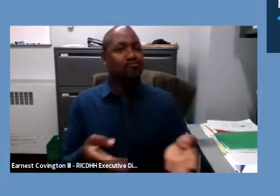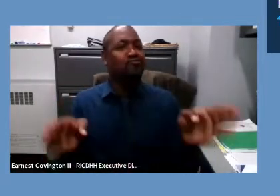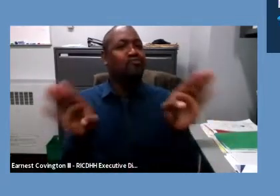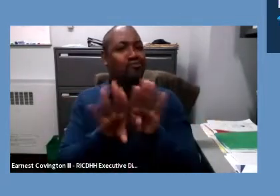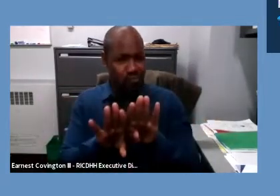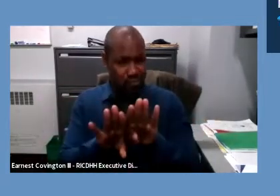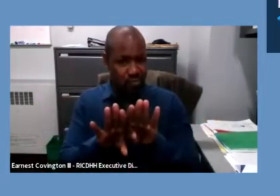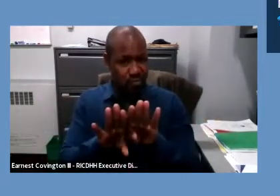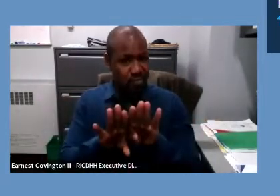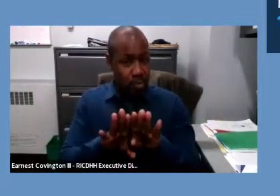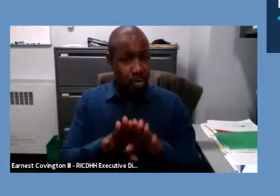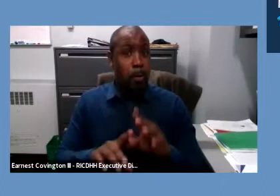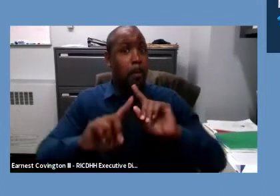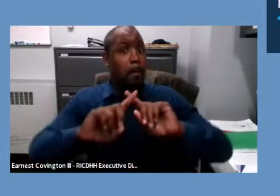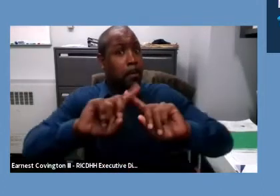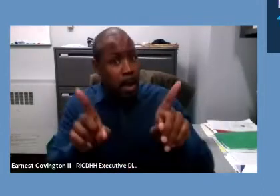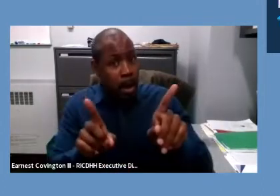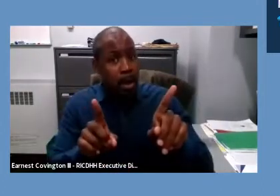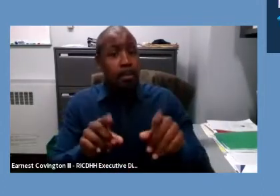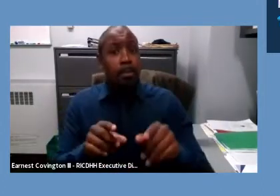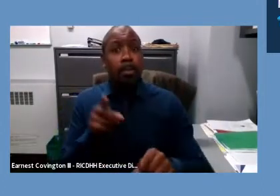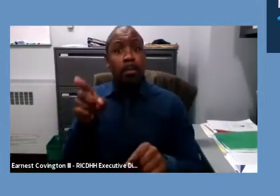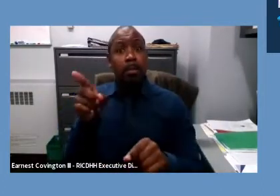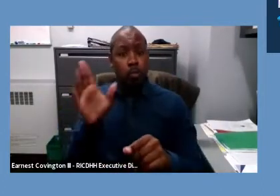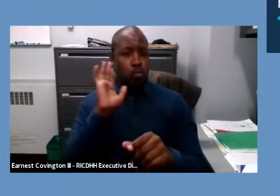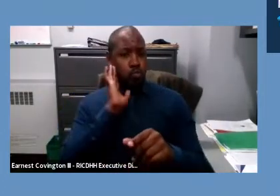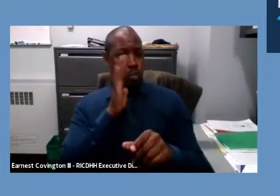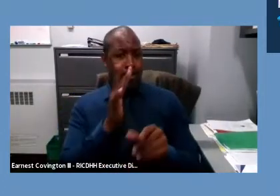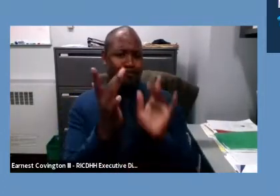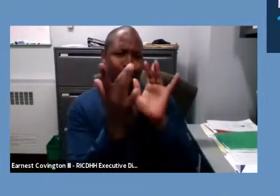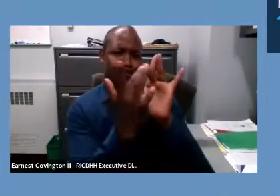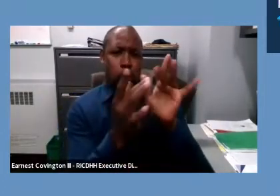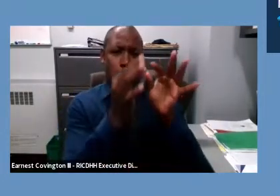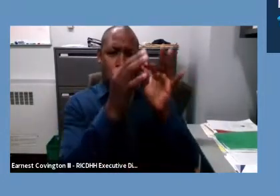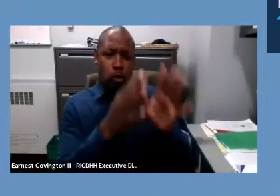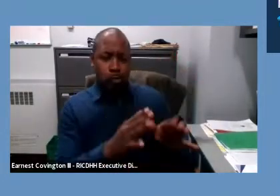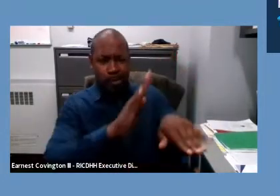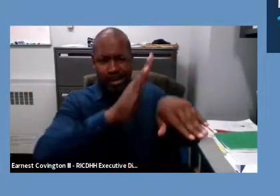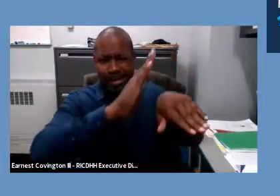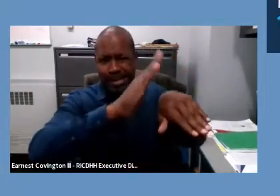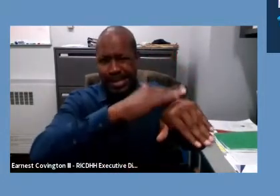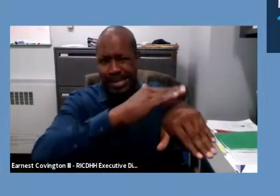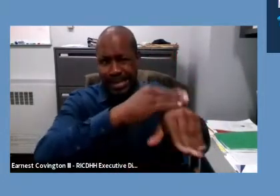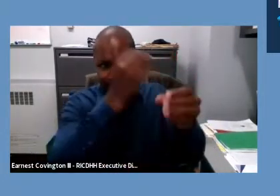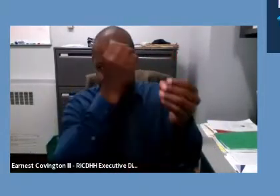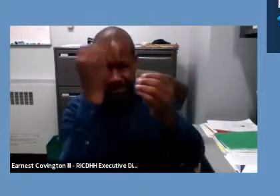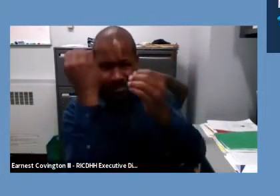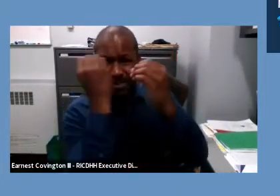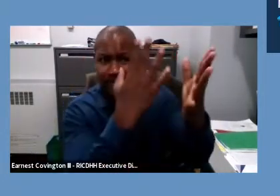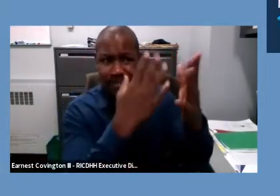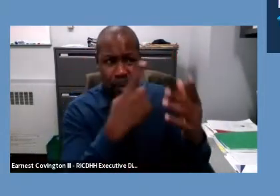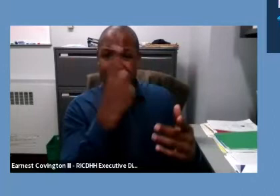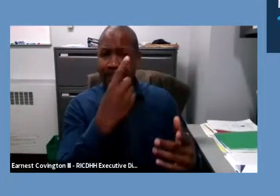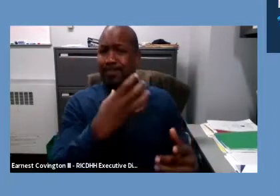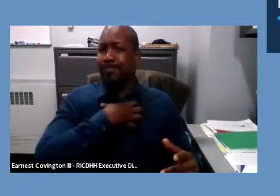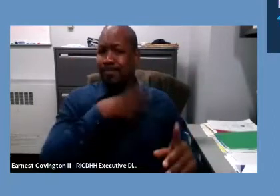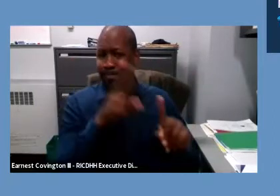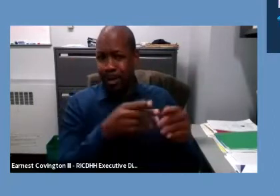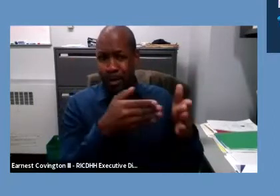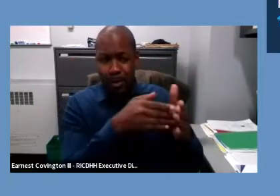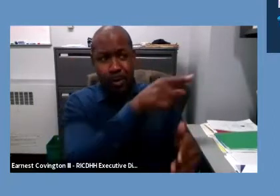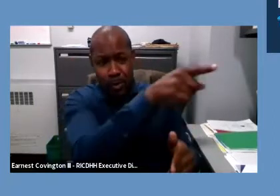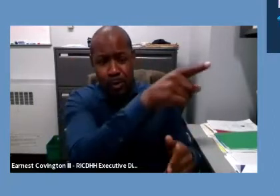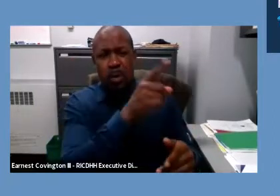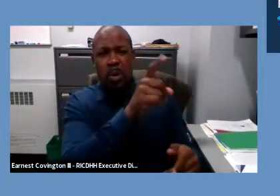taken, and so your complaint will just be closed. However, they will contact the interpreter